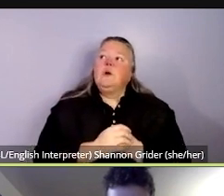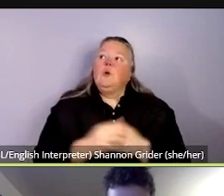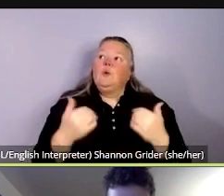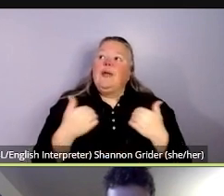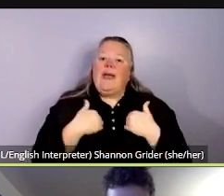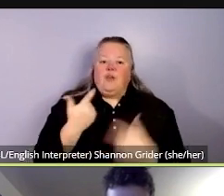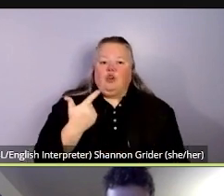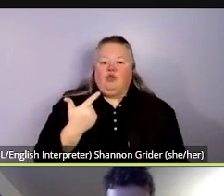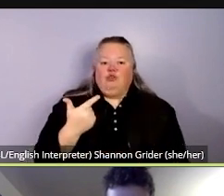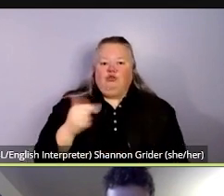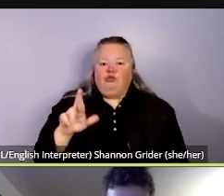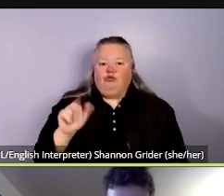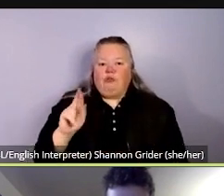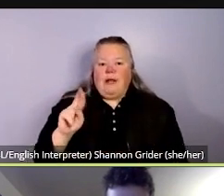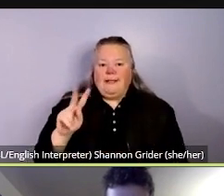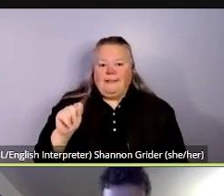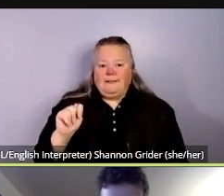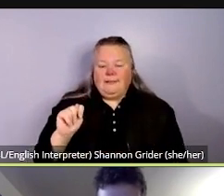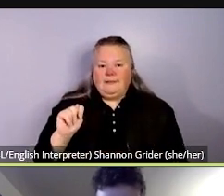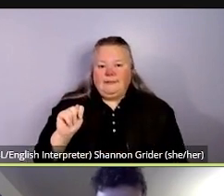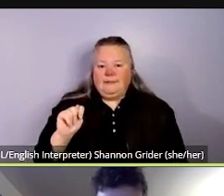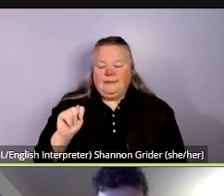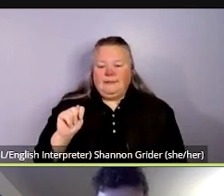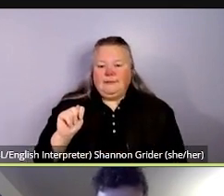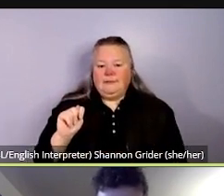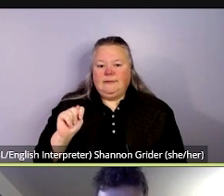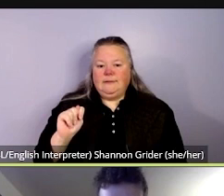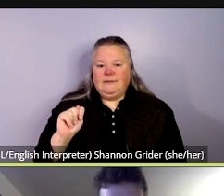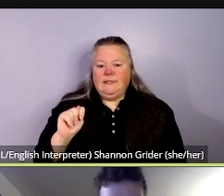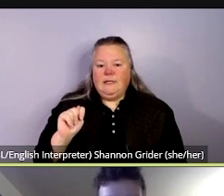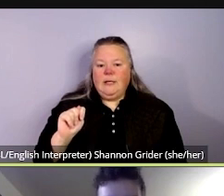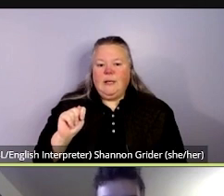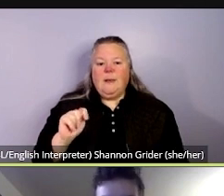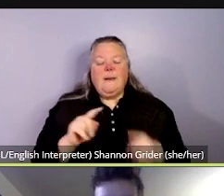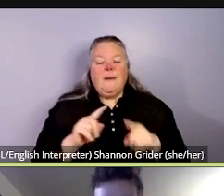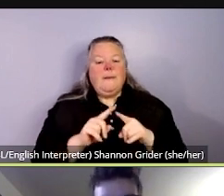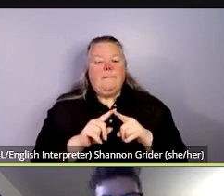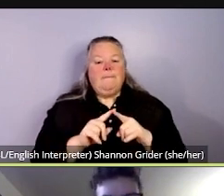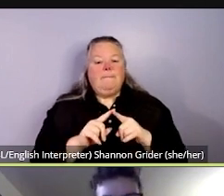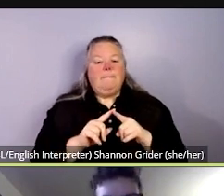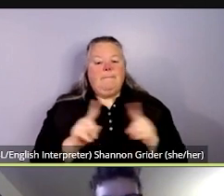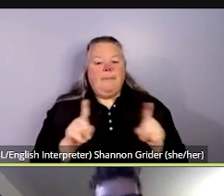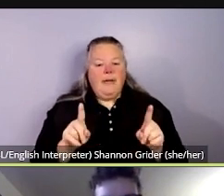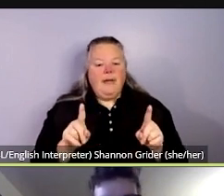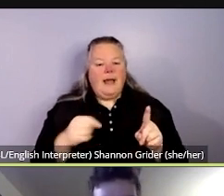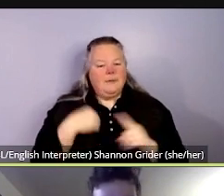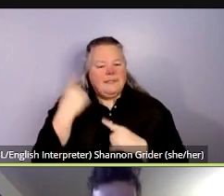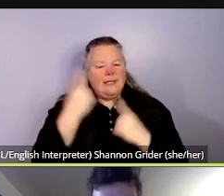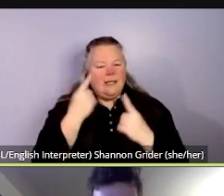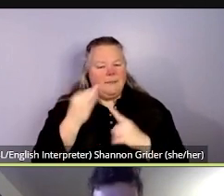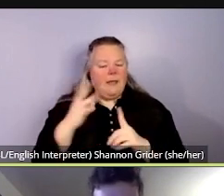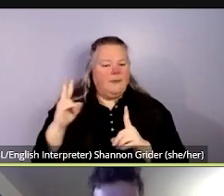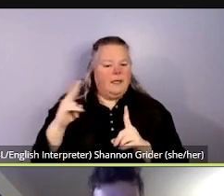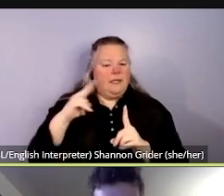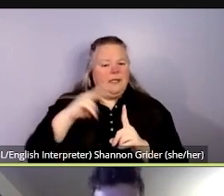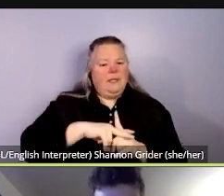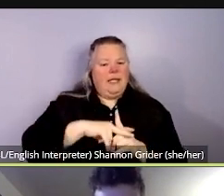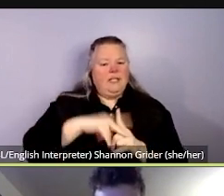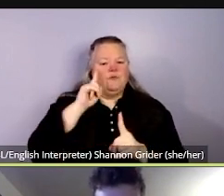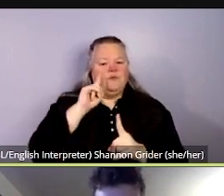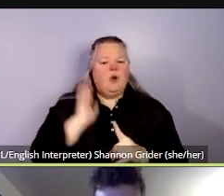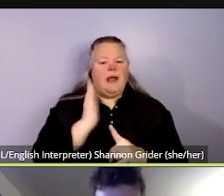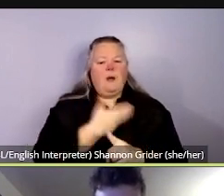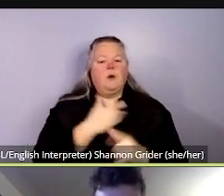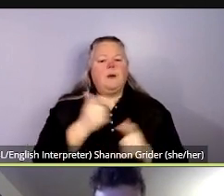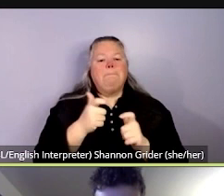grant that goes on, but I was trying to think about some implications in terms of our big bold ask